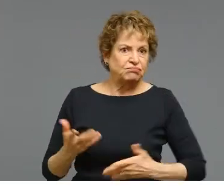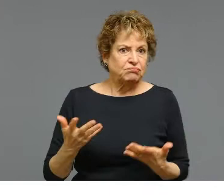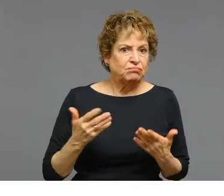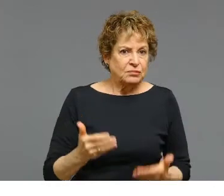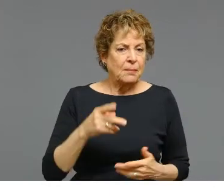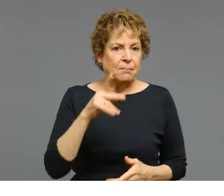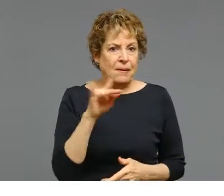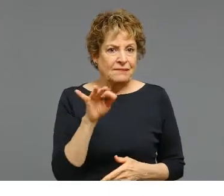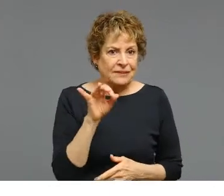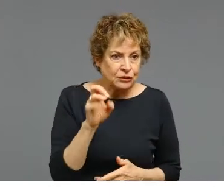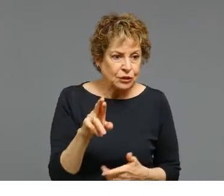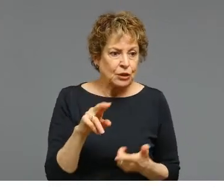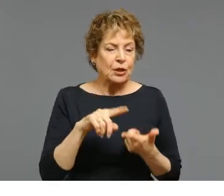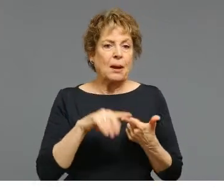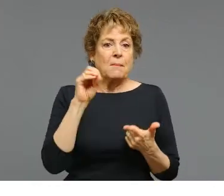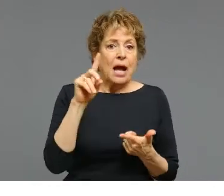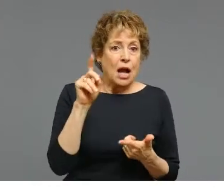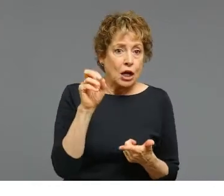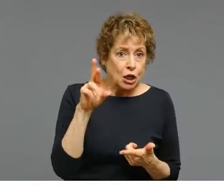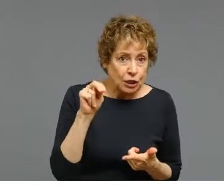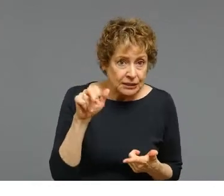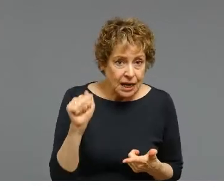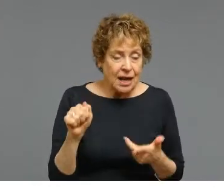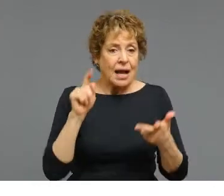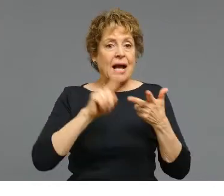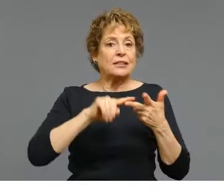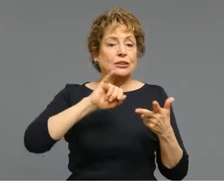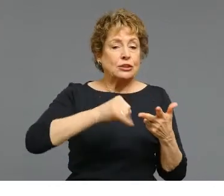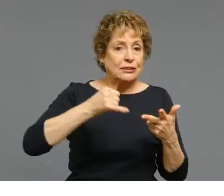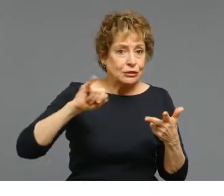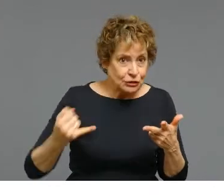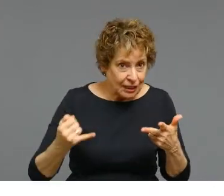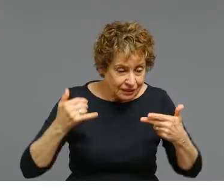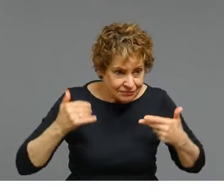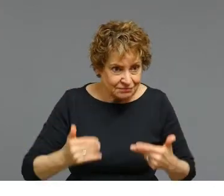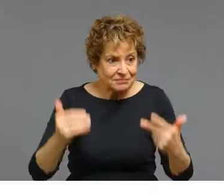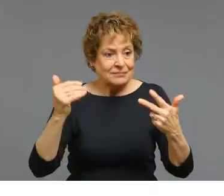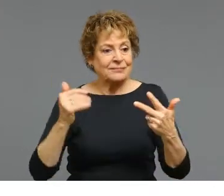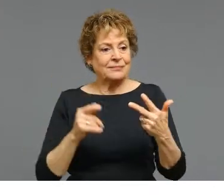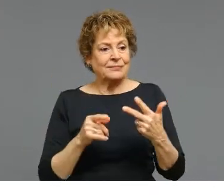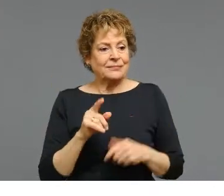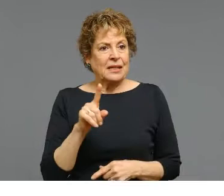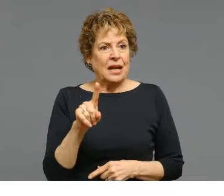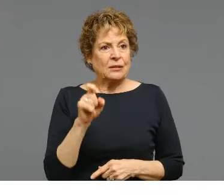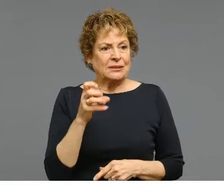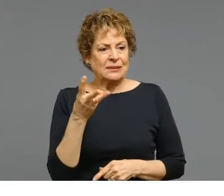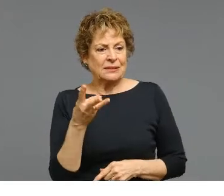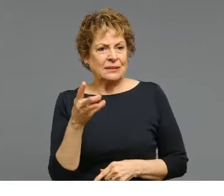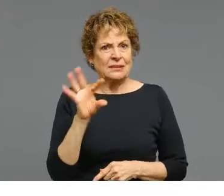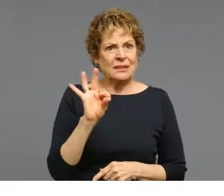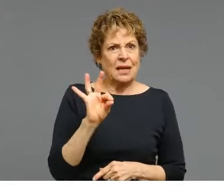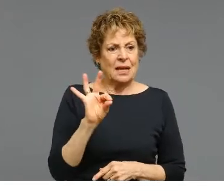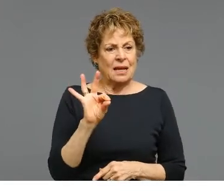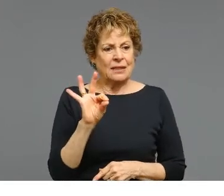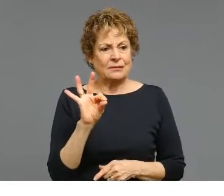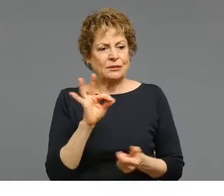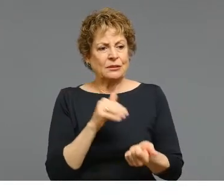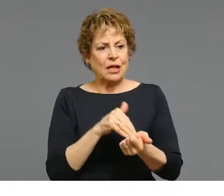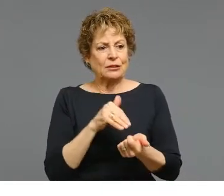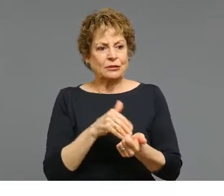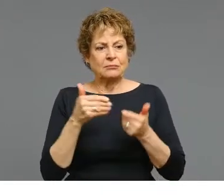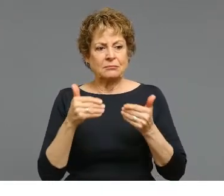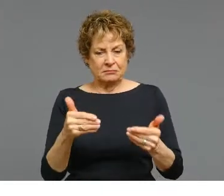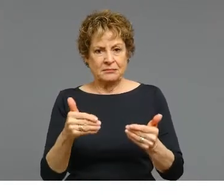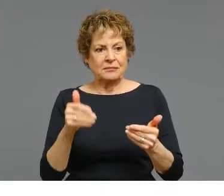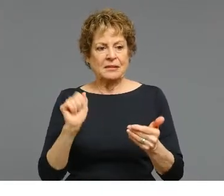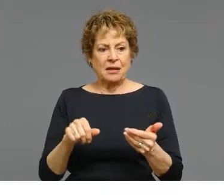morning, we've had 169 providers statewide order over 40,000 doses to provide a vaccine in their